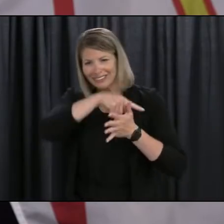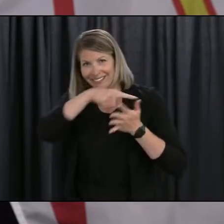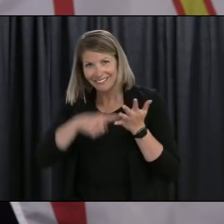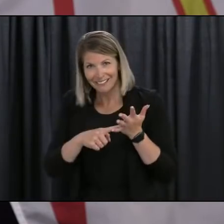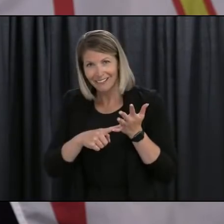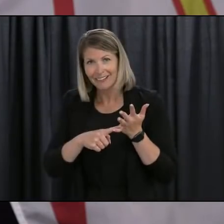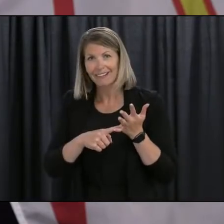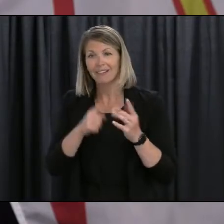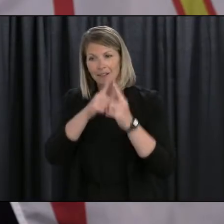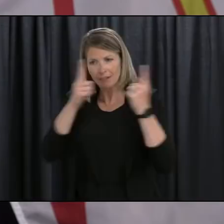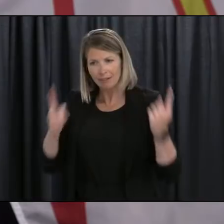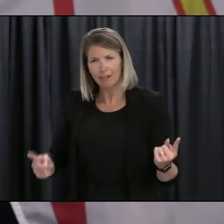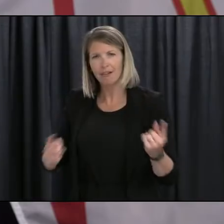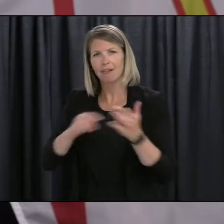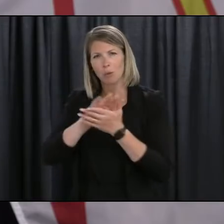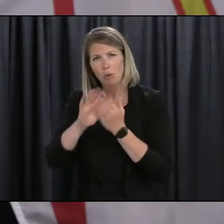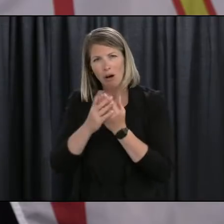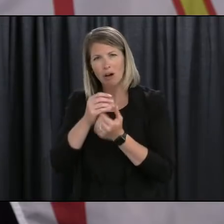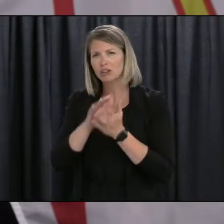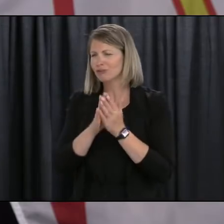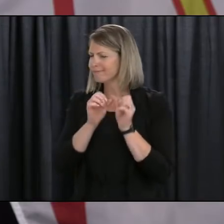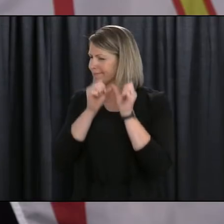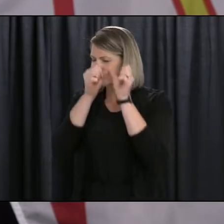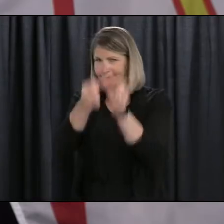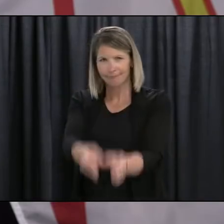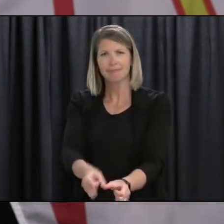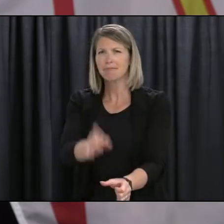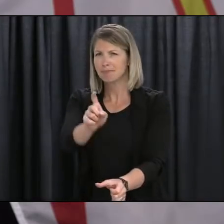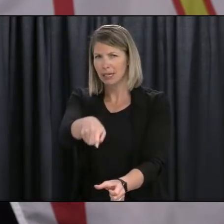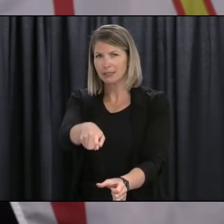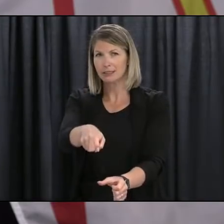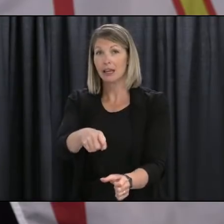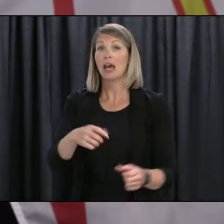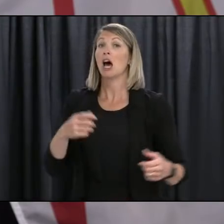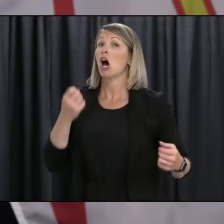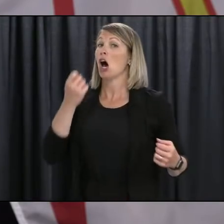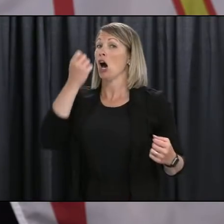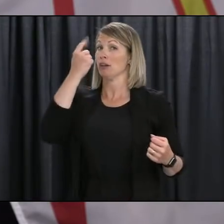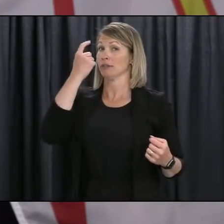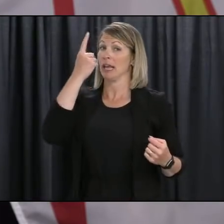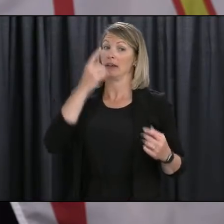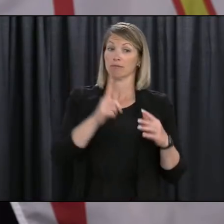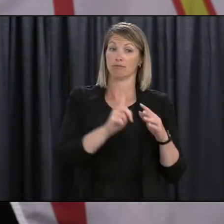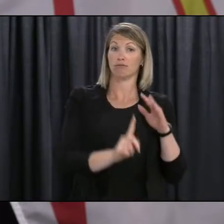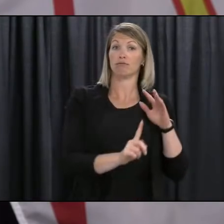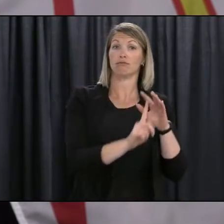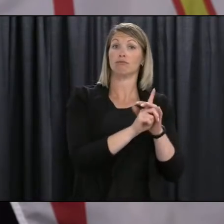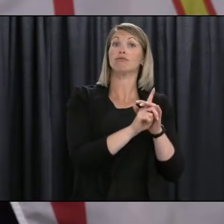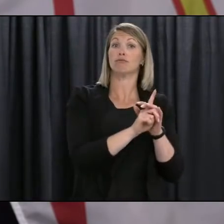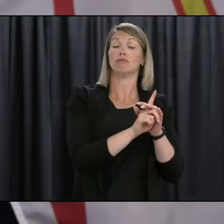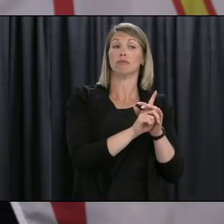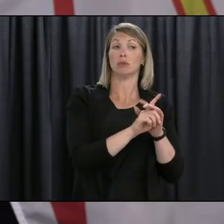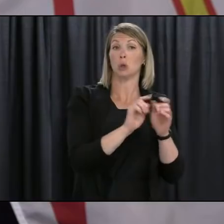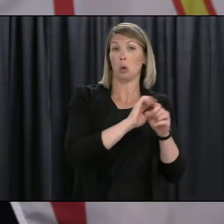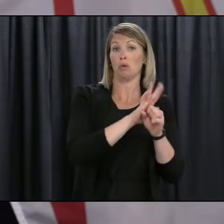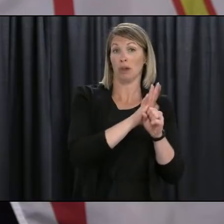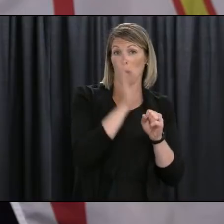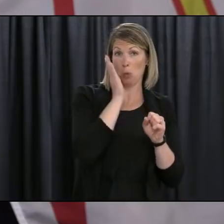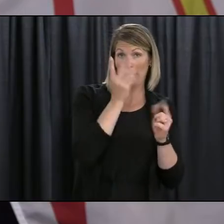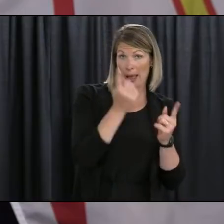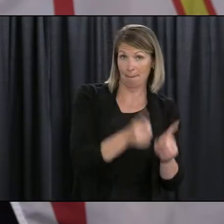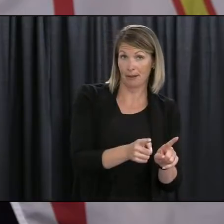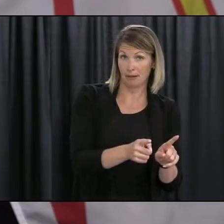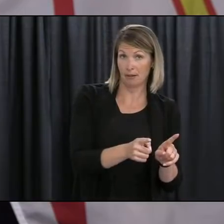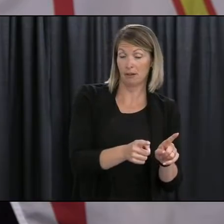we're going to see cases of COVID-19, so we've been very fortunate. We've gotten used to living with no